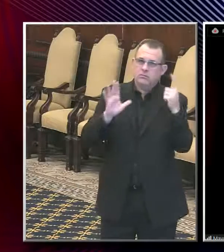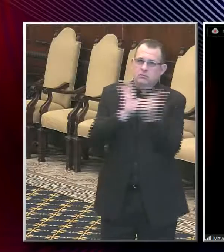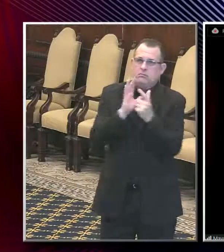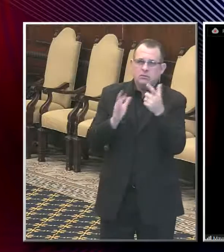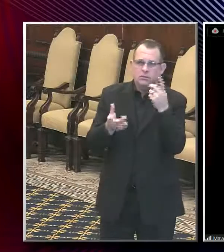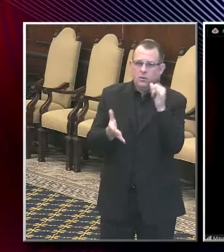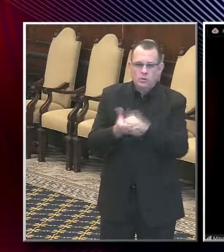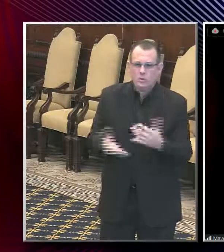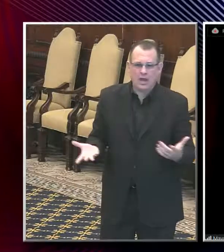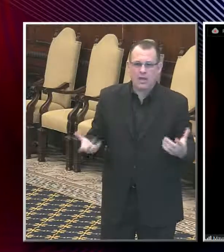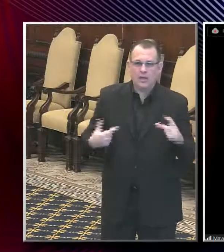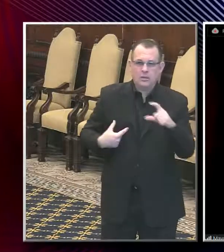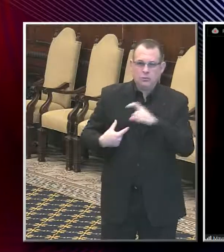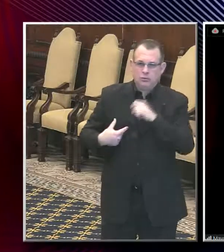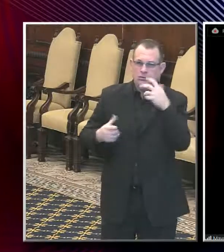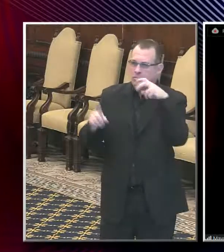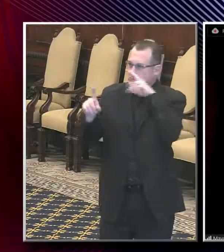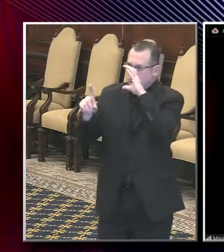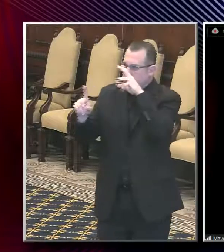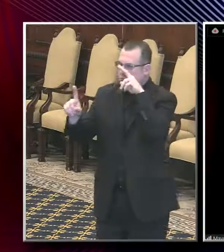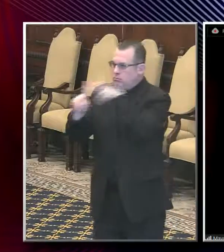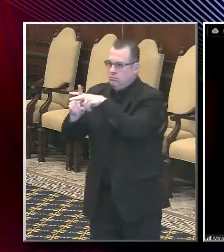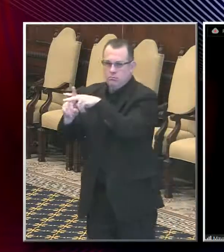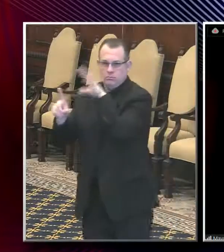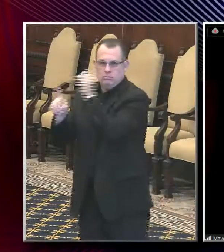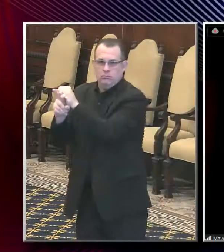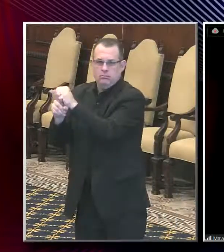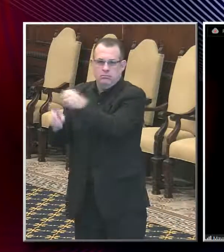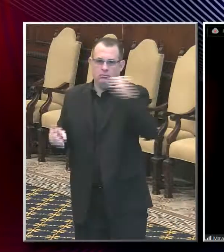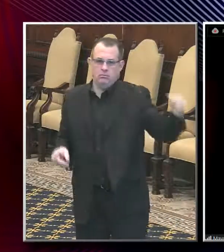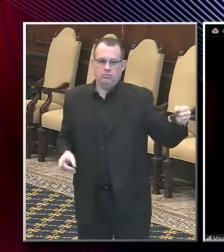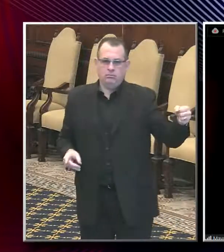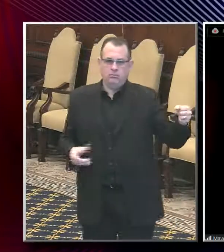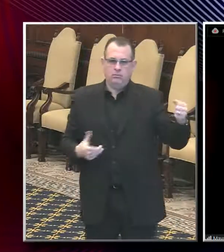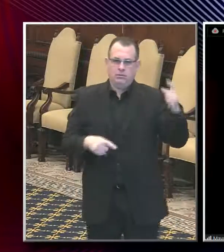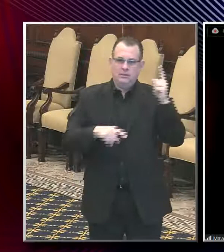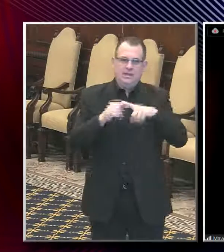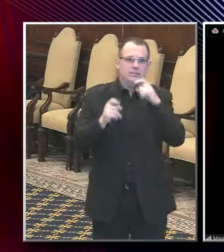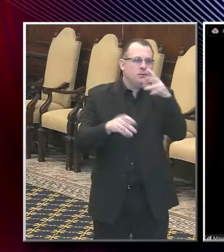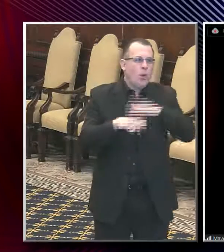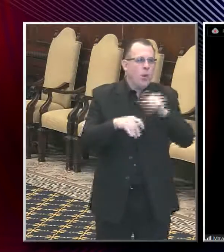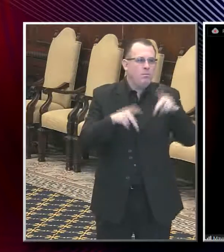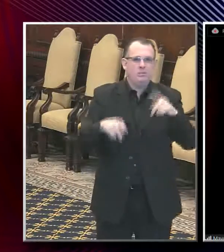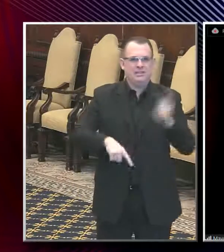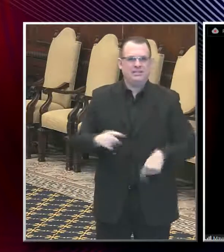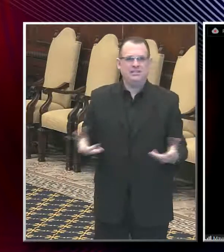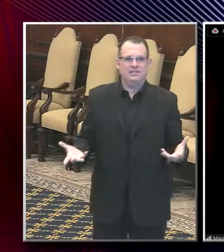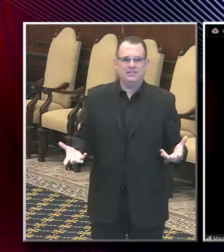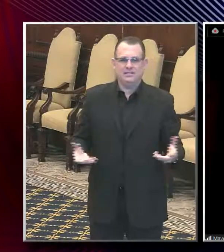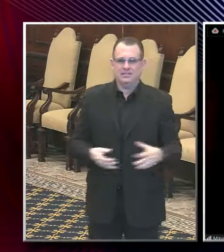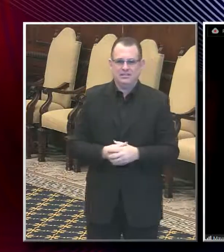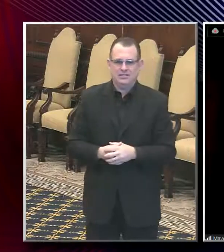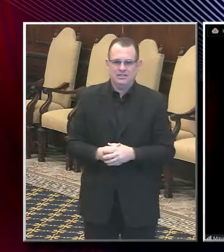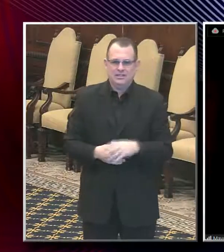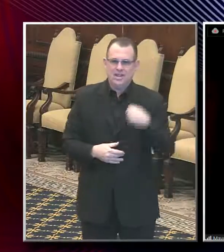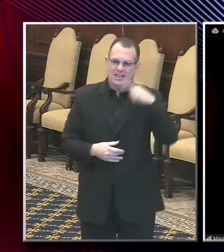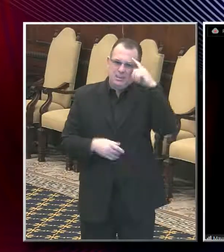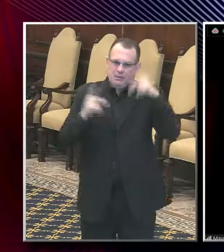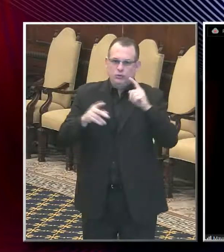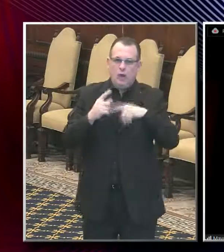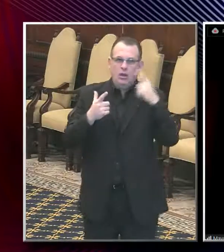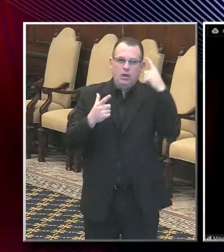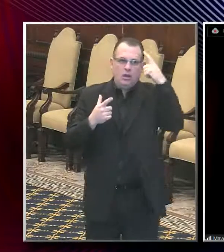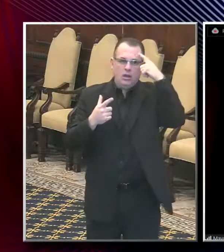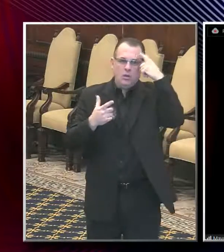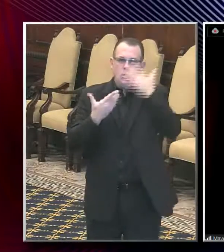her and get her someplace where she can't spit on anybody anymore. I mean, I think people start losing their minds a little bit, and I